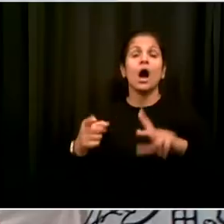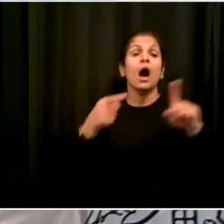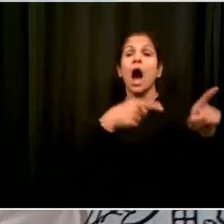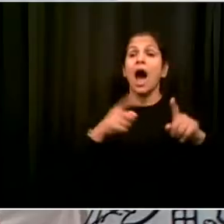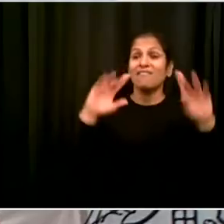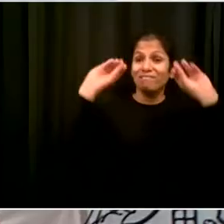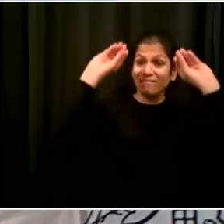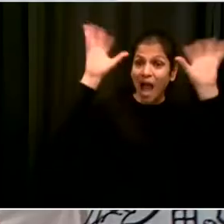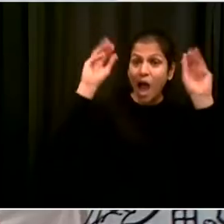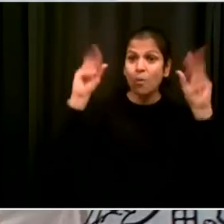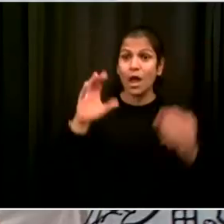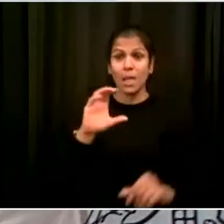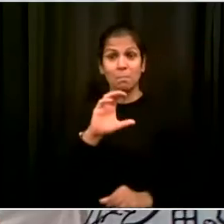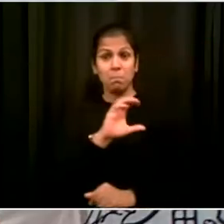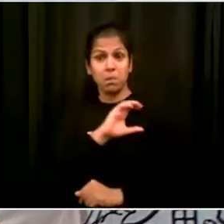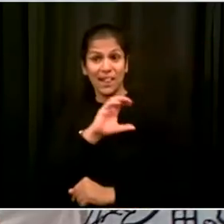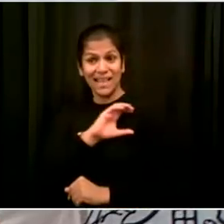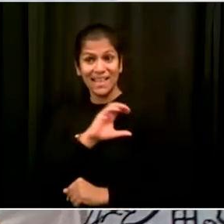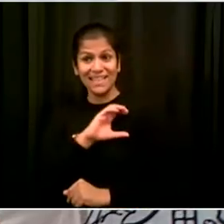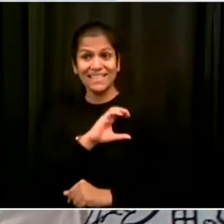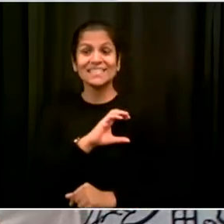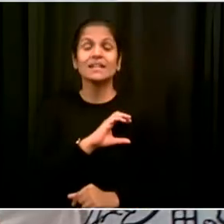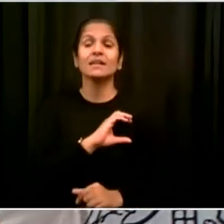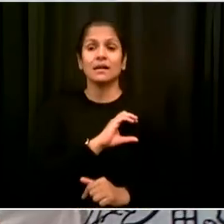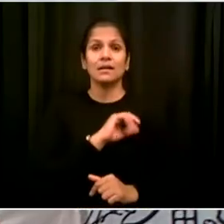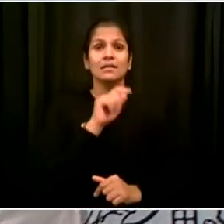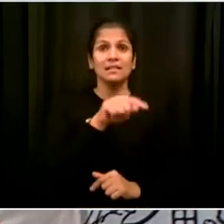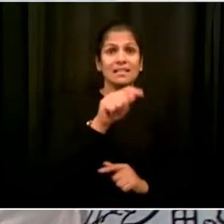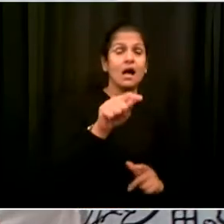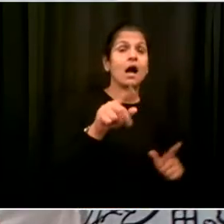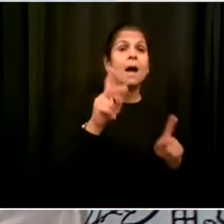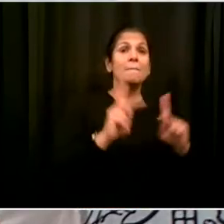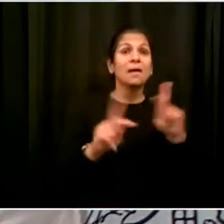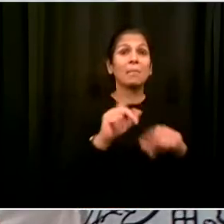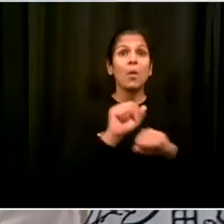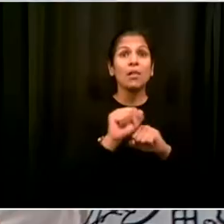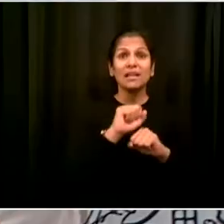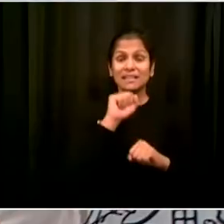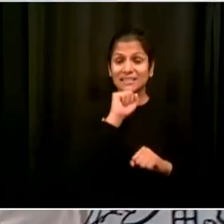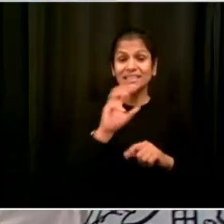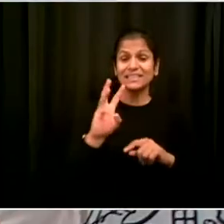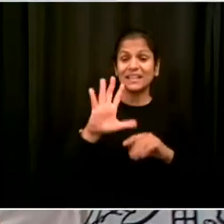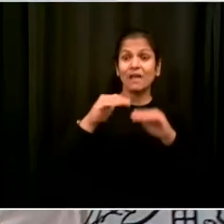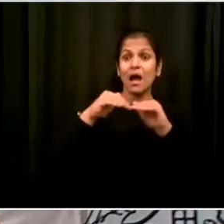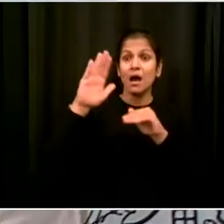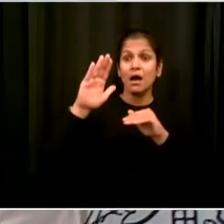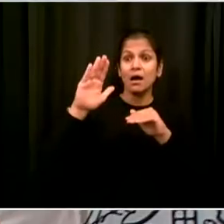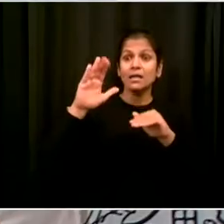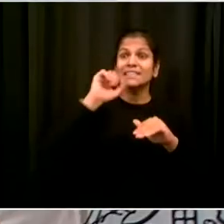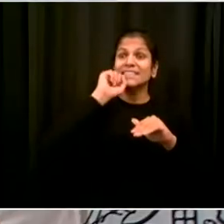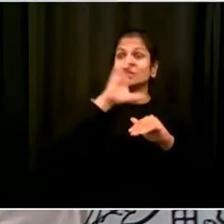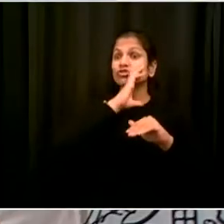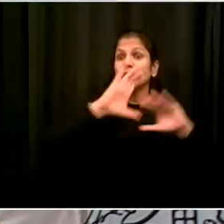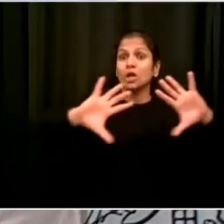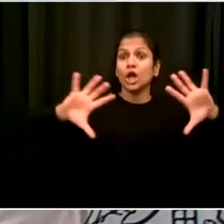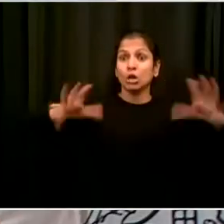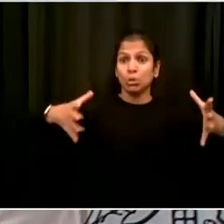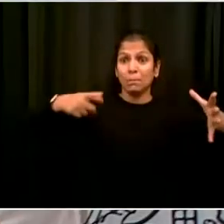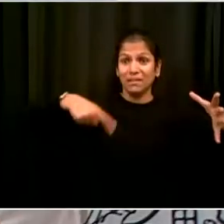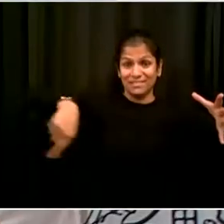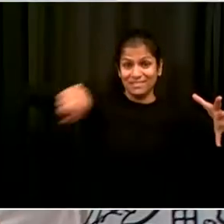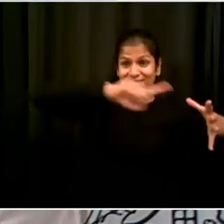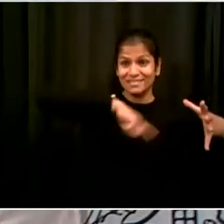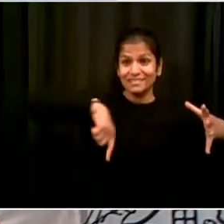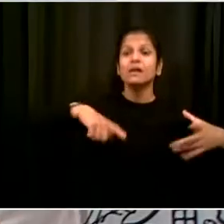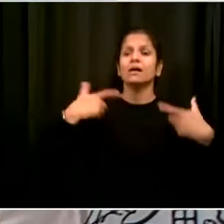Again, folks over 65 with pre-existing conditions. We've got a lot of priorities we have to get through. We're certainly going to be looking down the